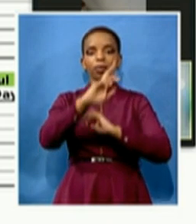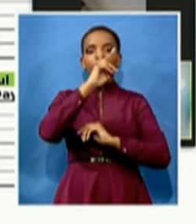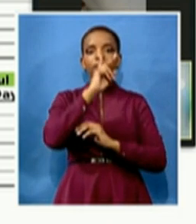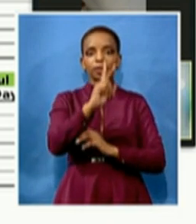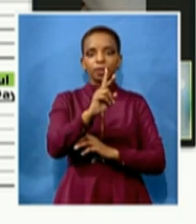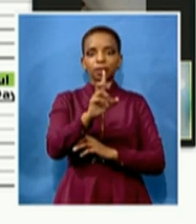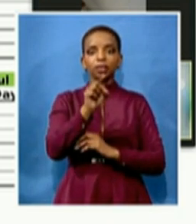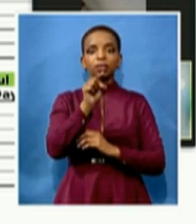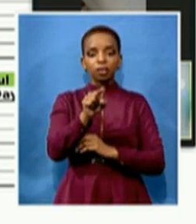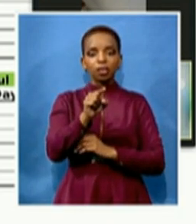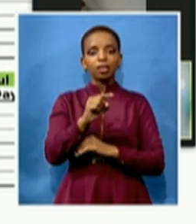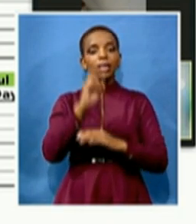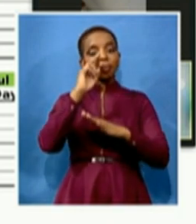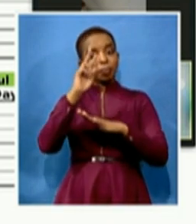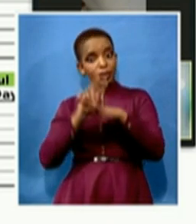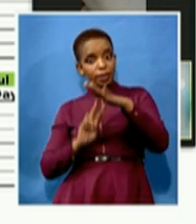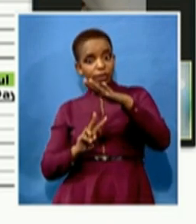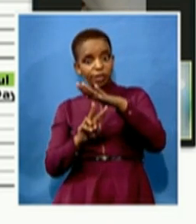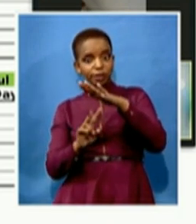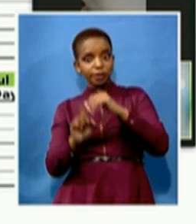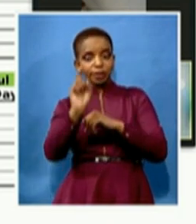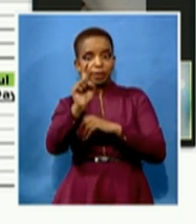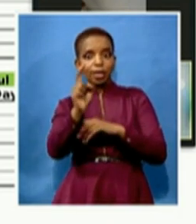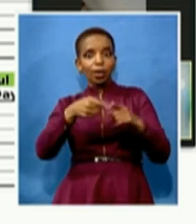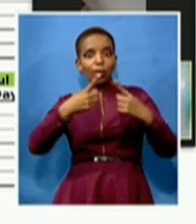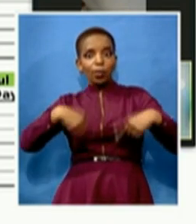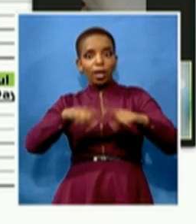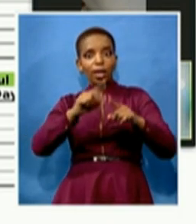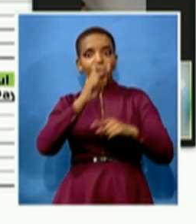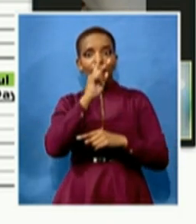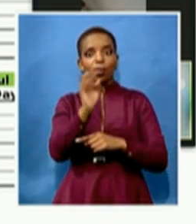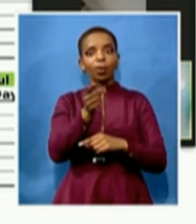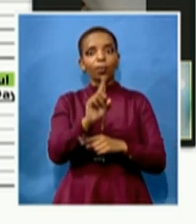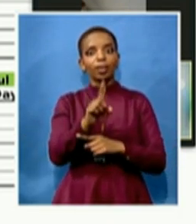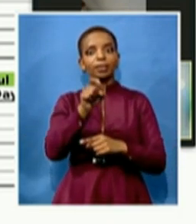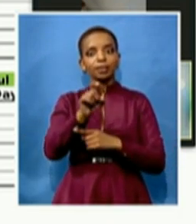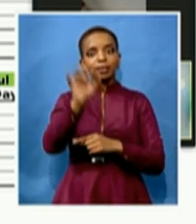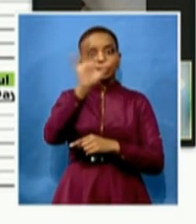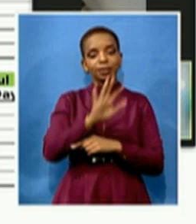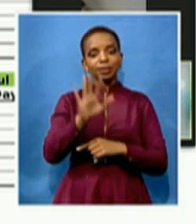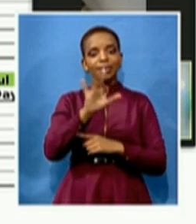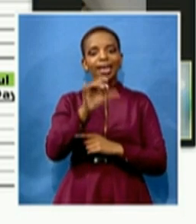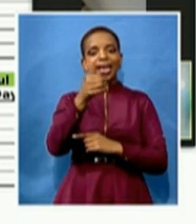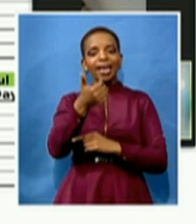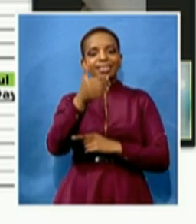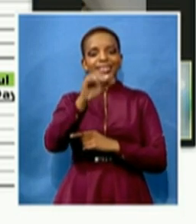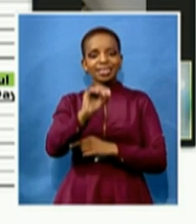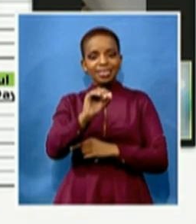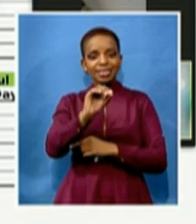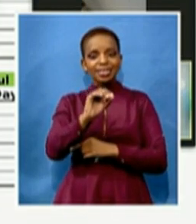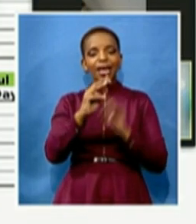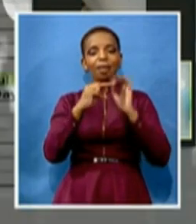at needing roughly 16 million N95 masks in July.